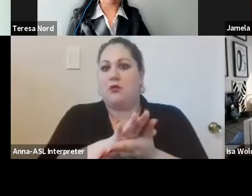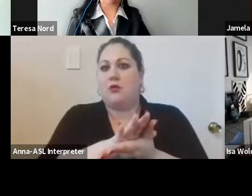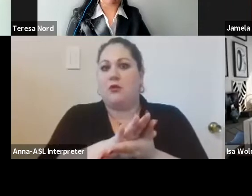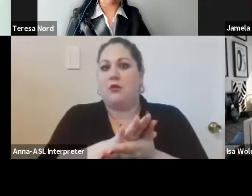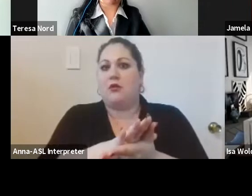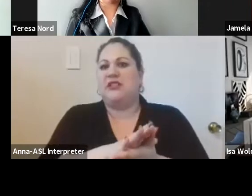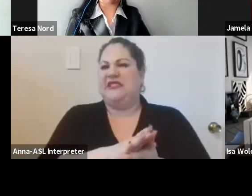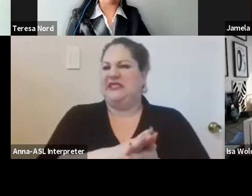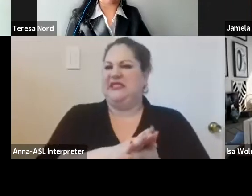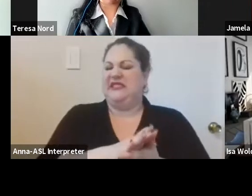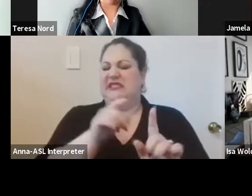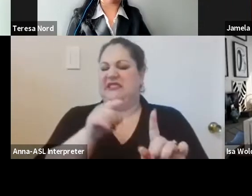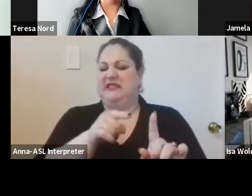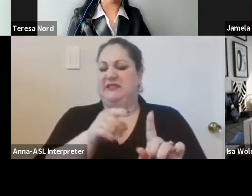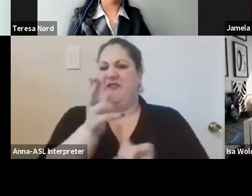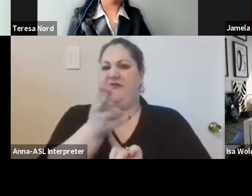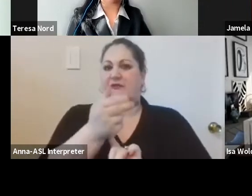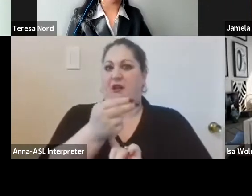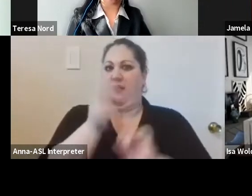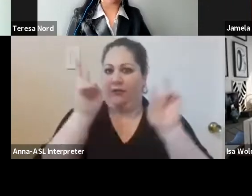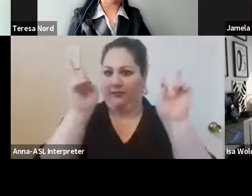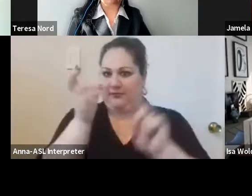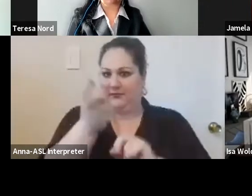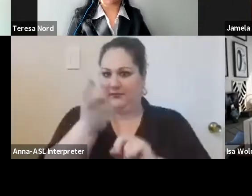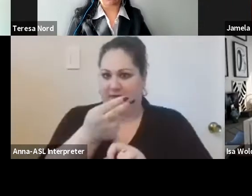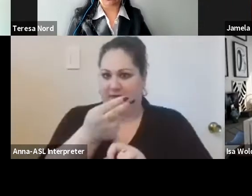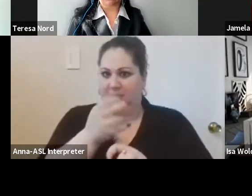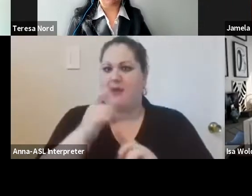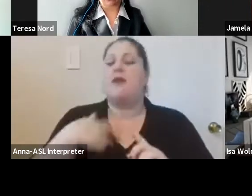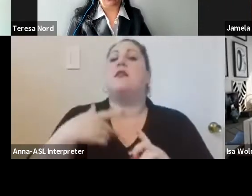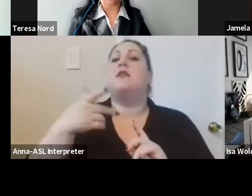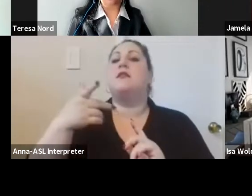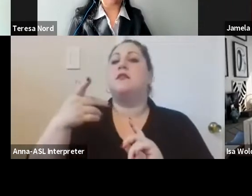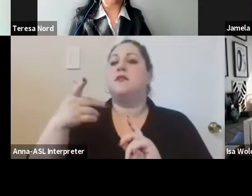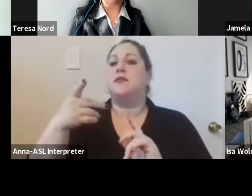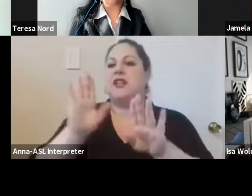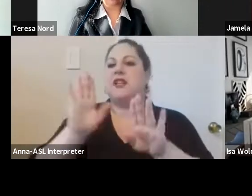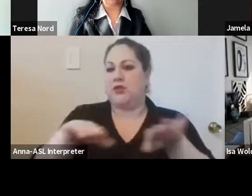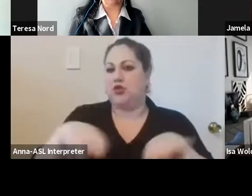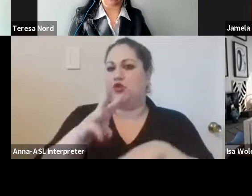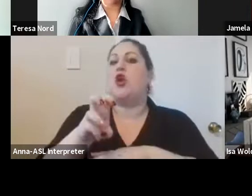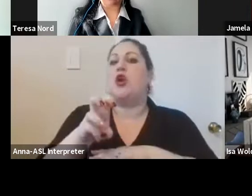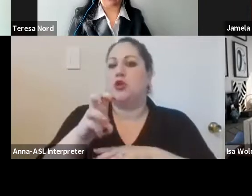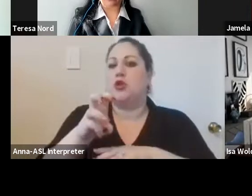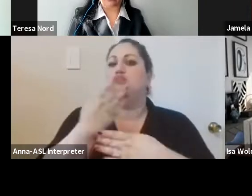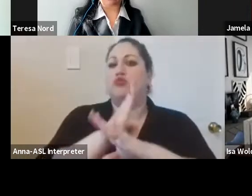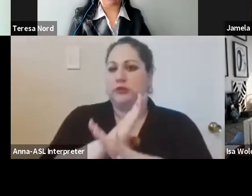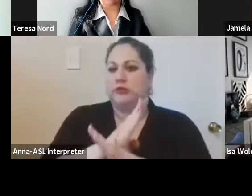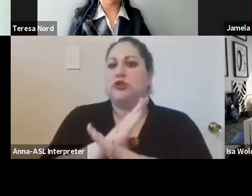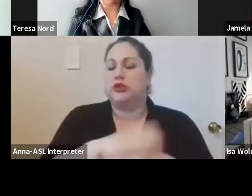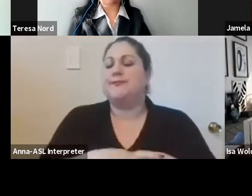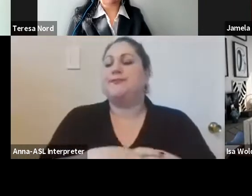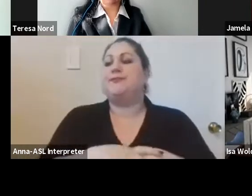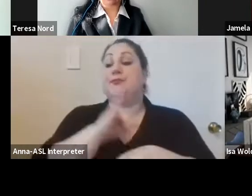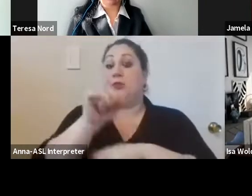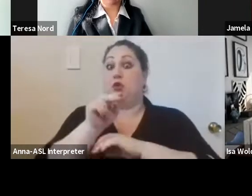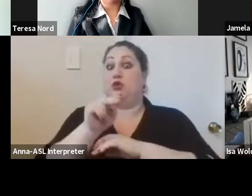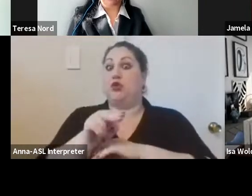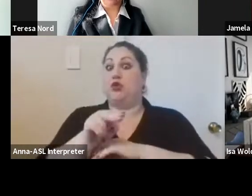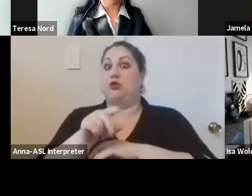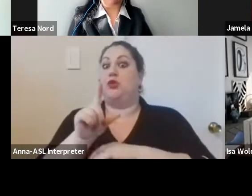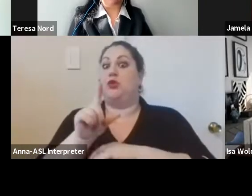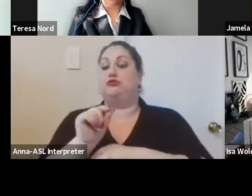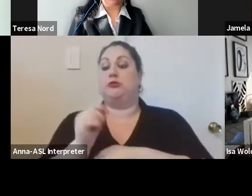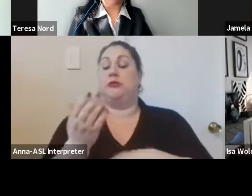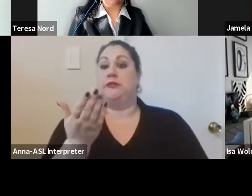protection. That was in September of 2014. And by January of 2015, I was contacted